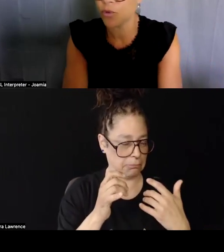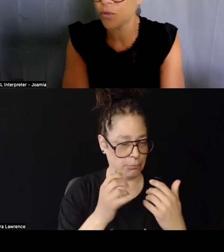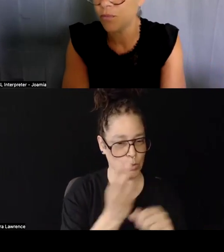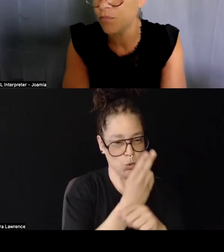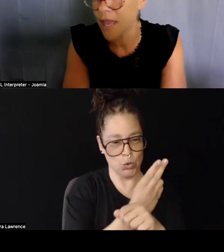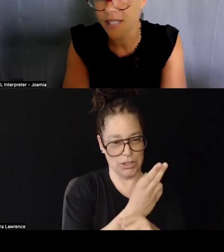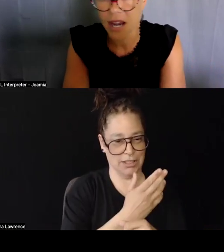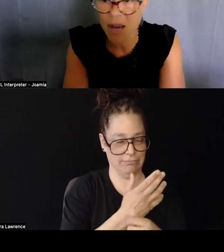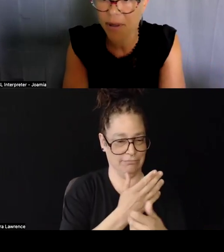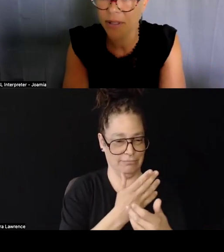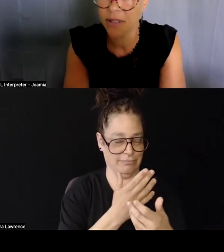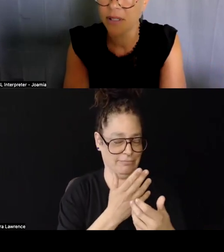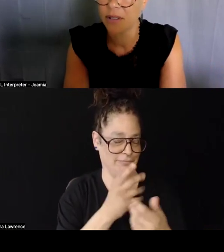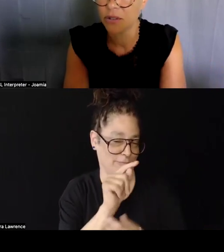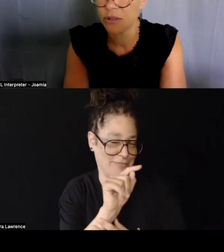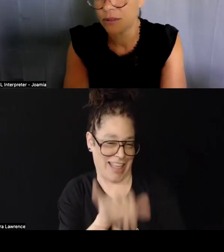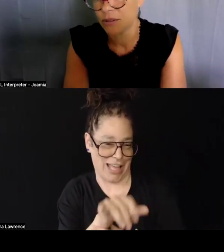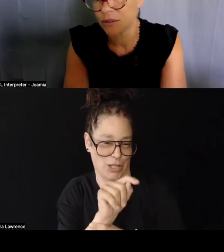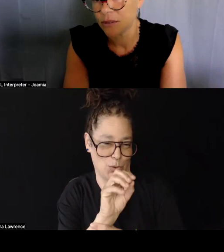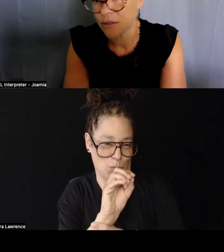you may set up